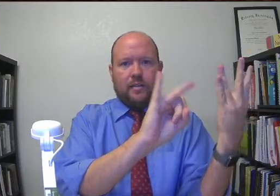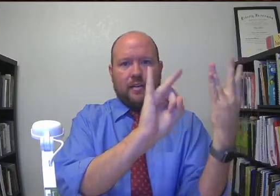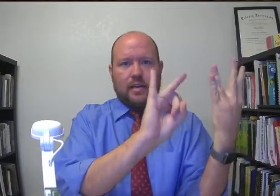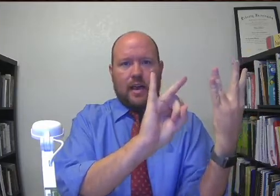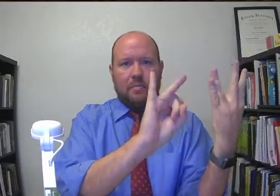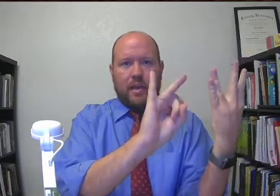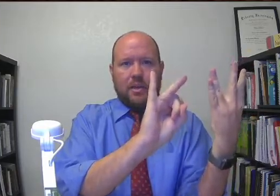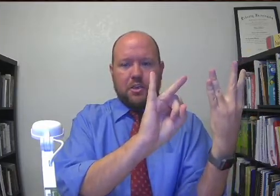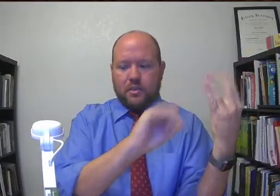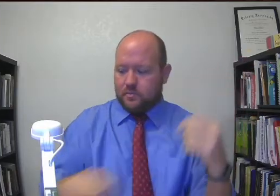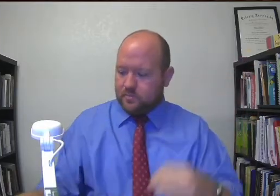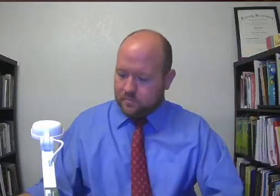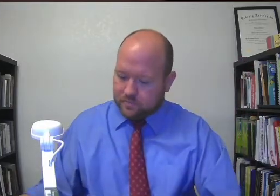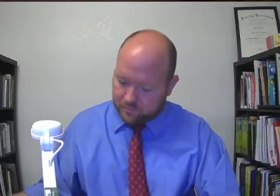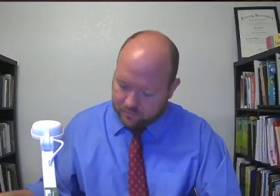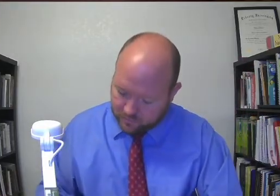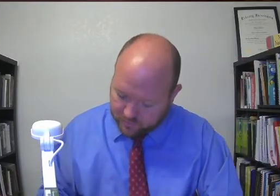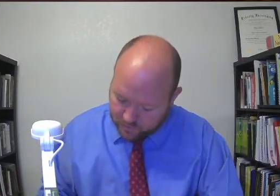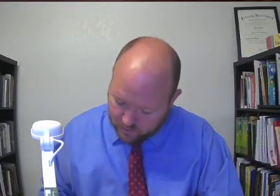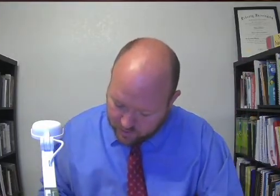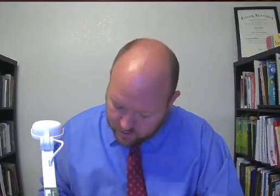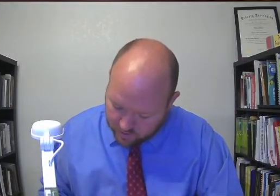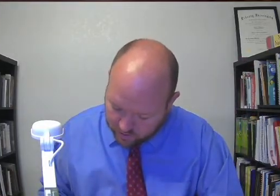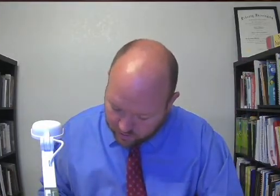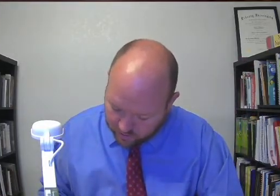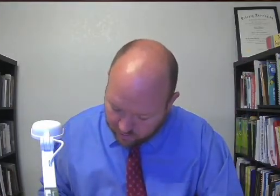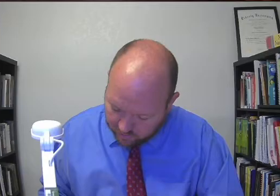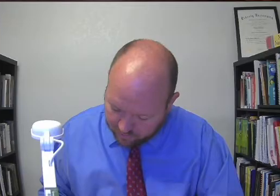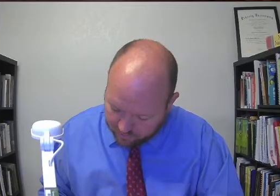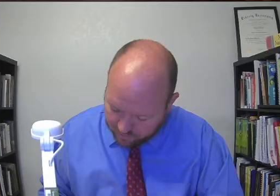K-A-M-B-I-N-A-tion. Combination.